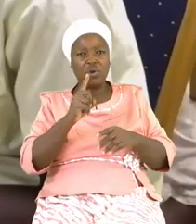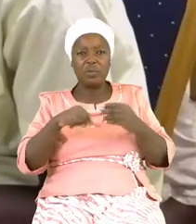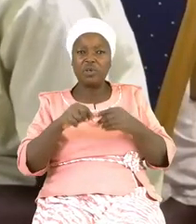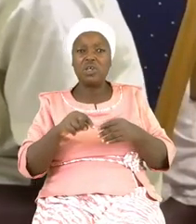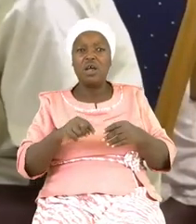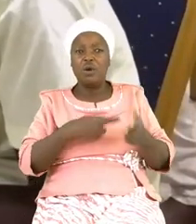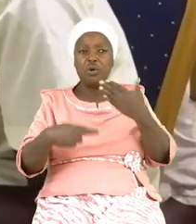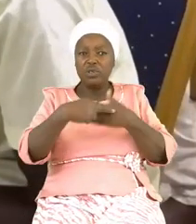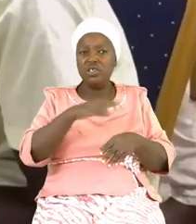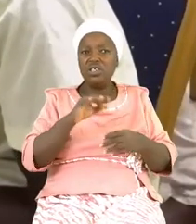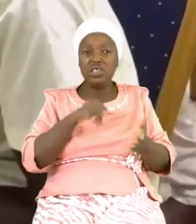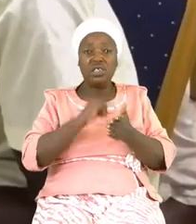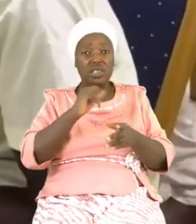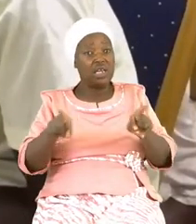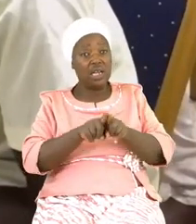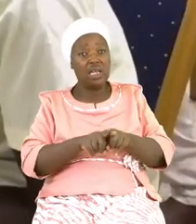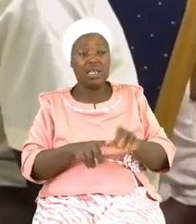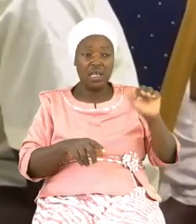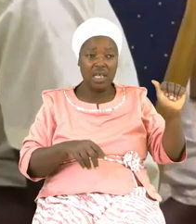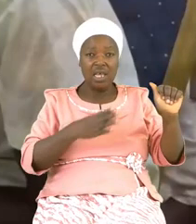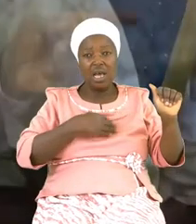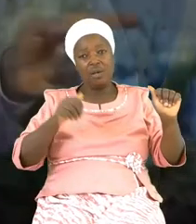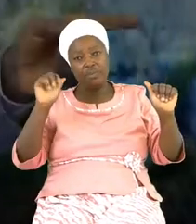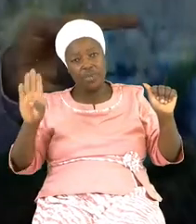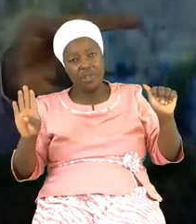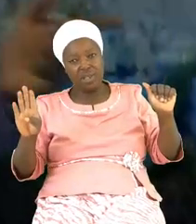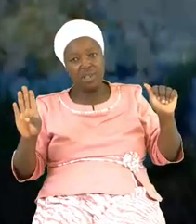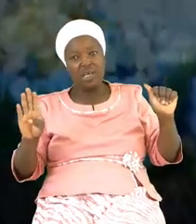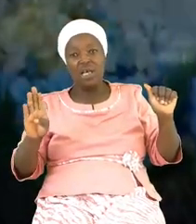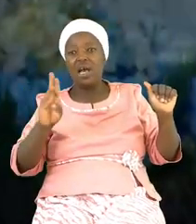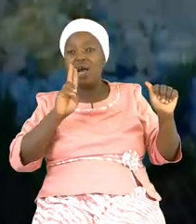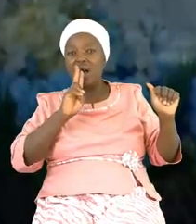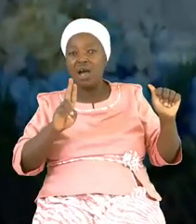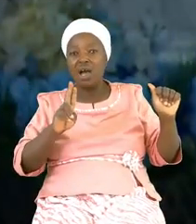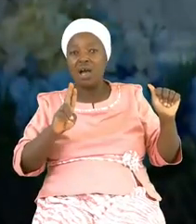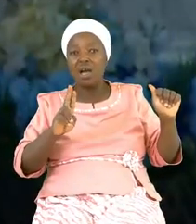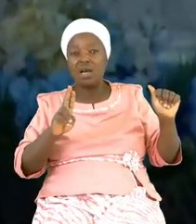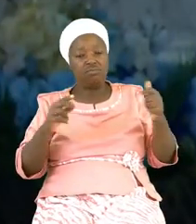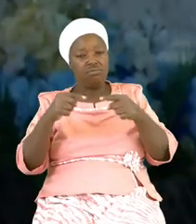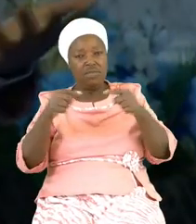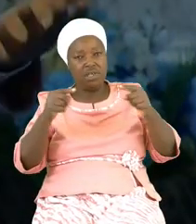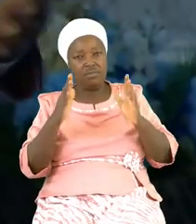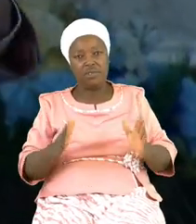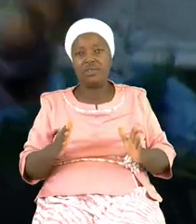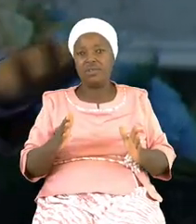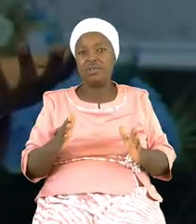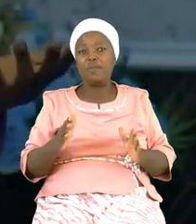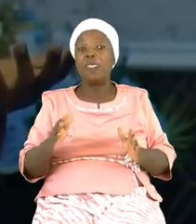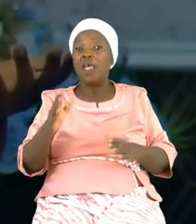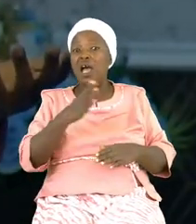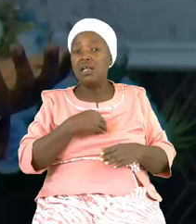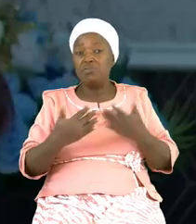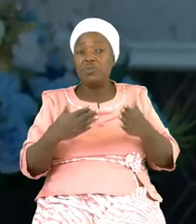like A and B are at enmity. And maybe it's one of